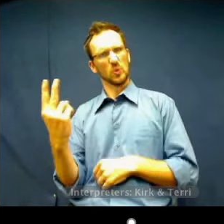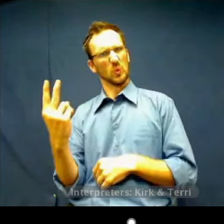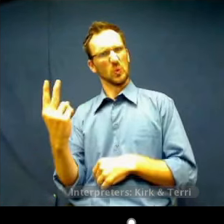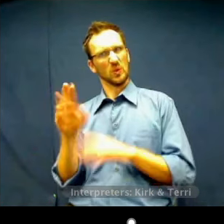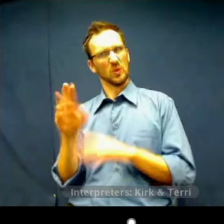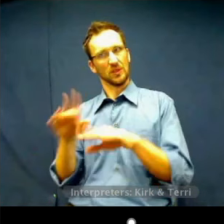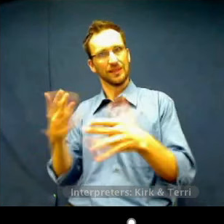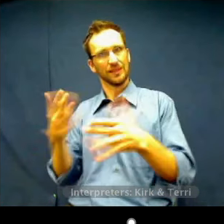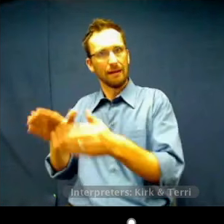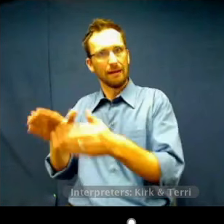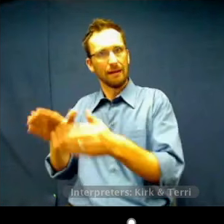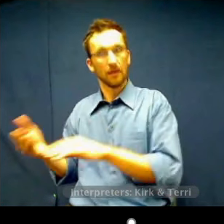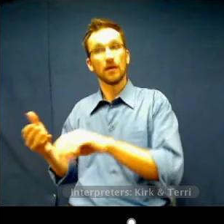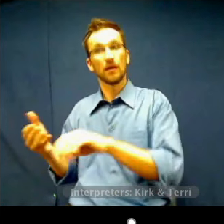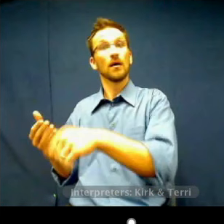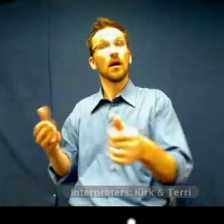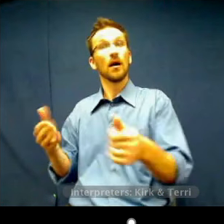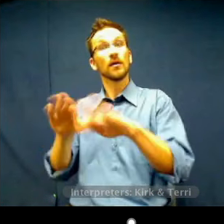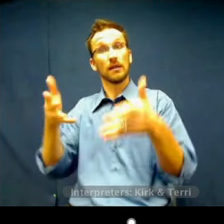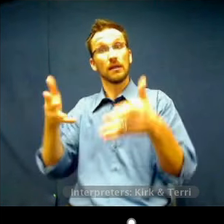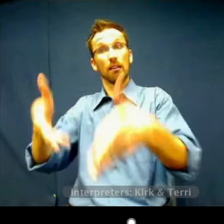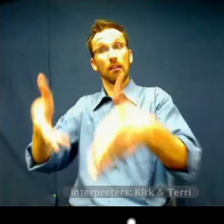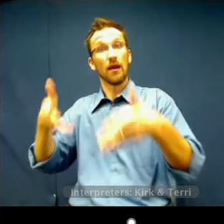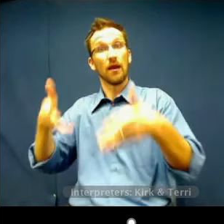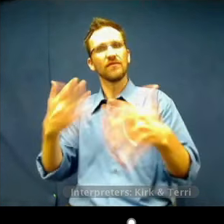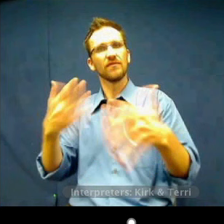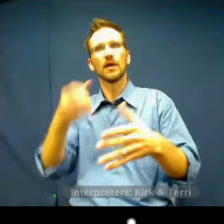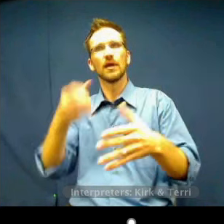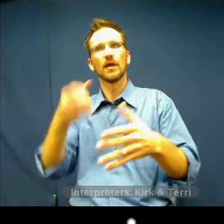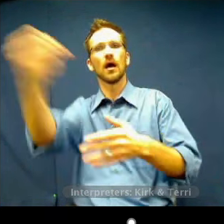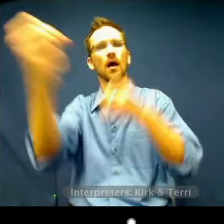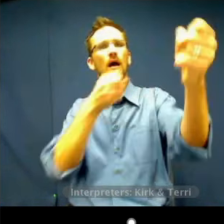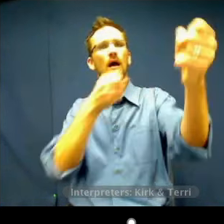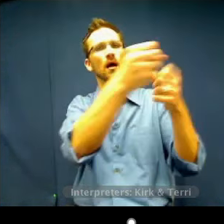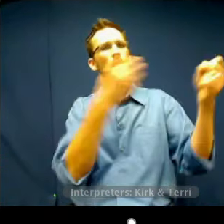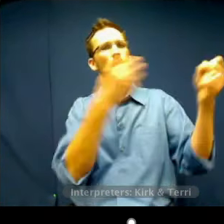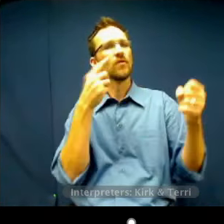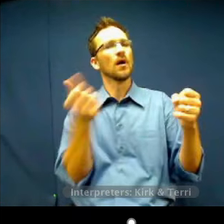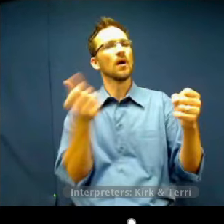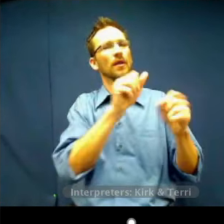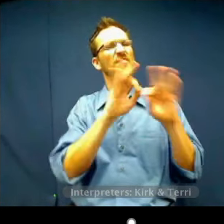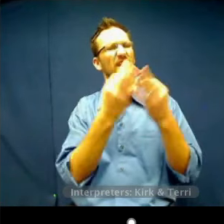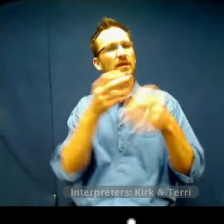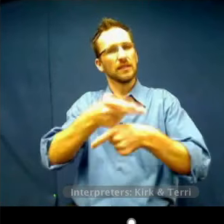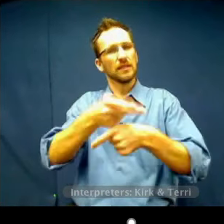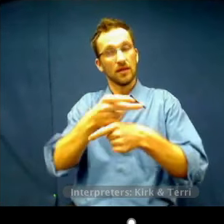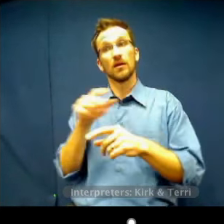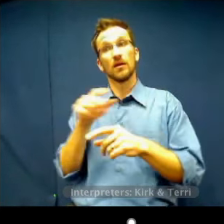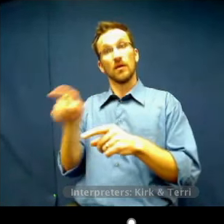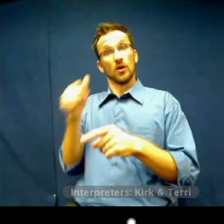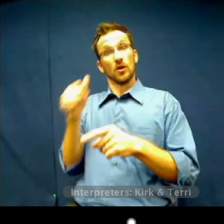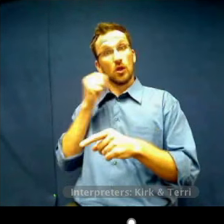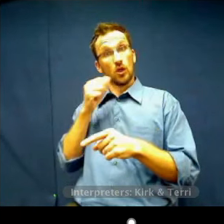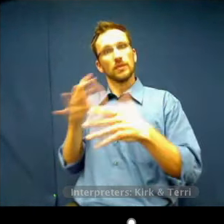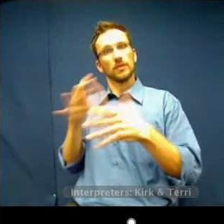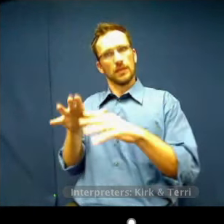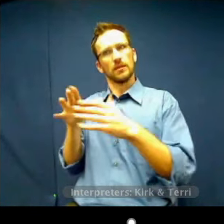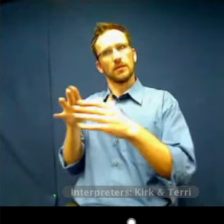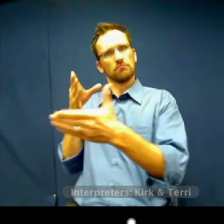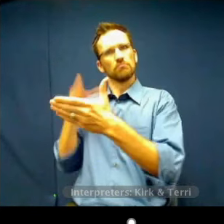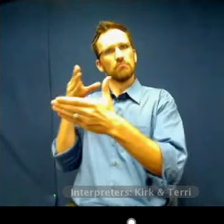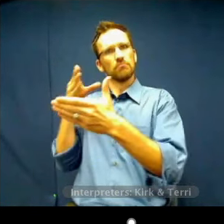to other family members. So she was prosecuted in a criminal matter for negligent homicide, as was